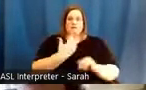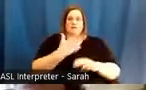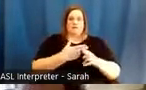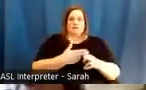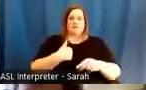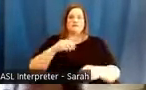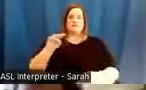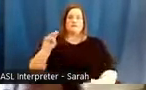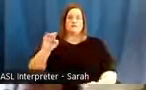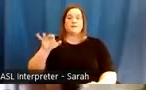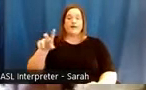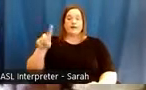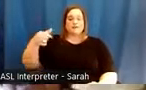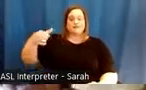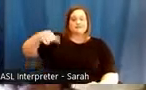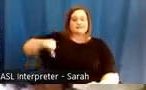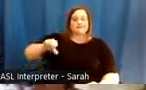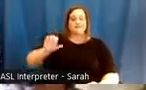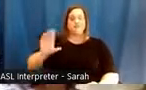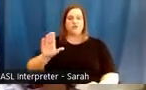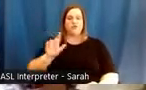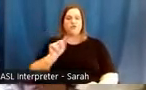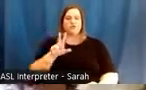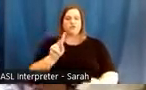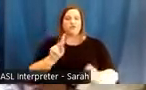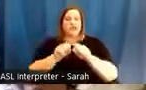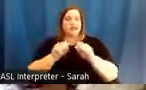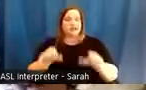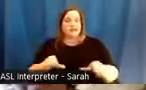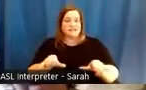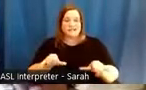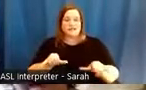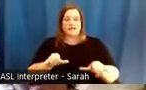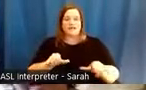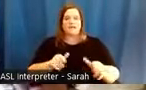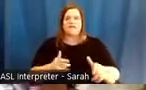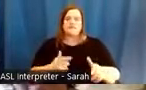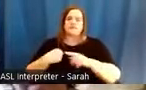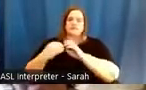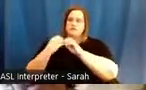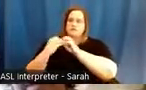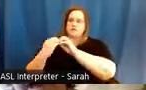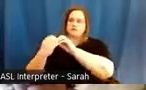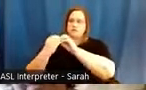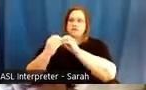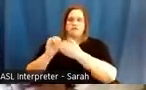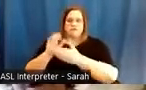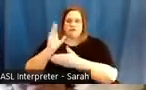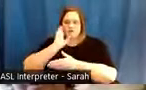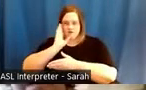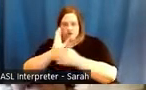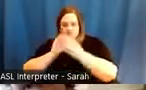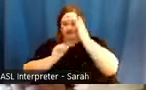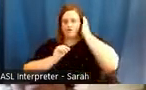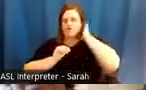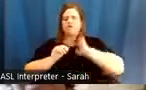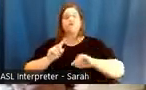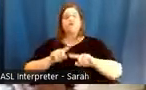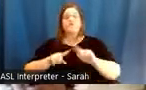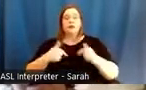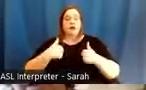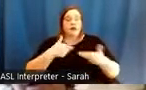her track system. So I have to go to battle for that. But in the meantime, I'm picking her up every